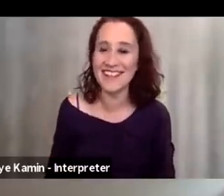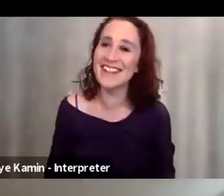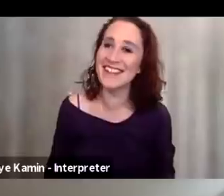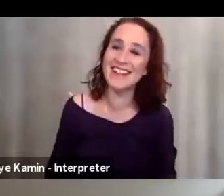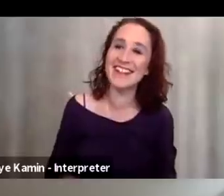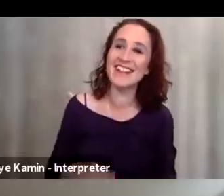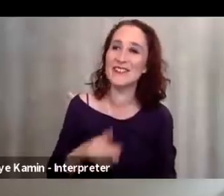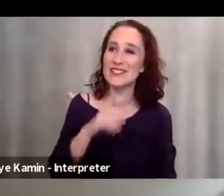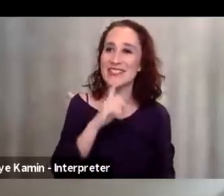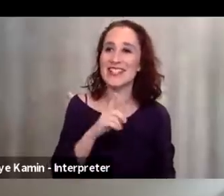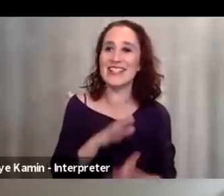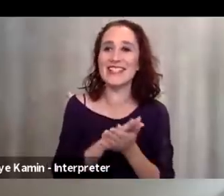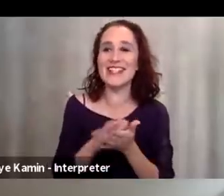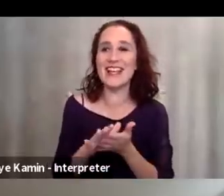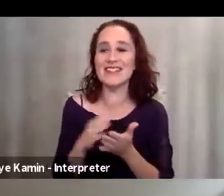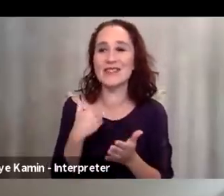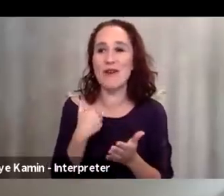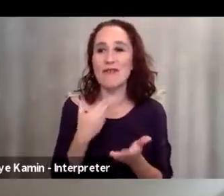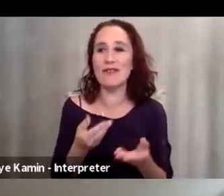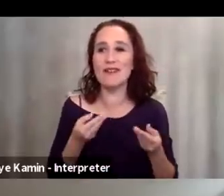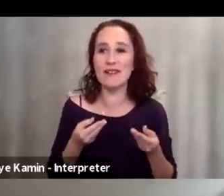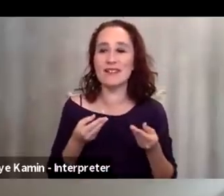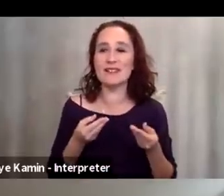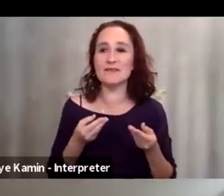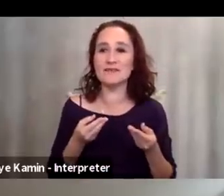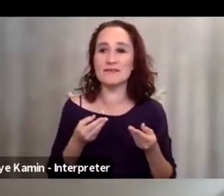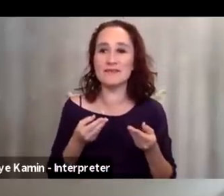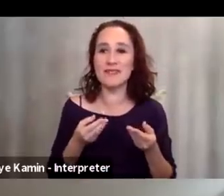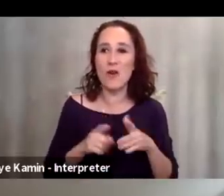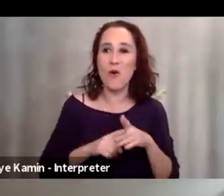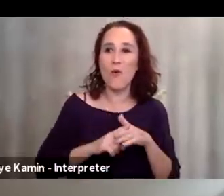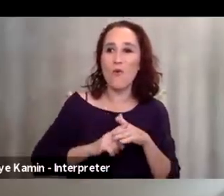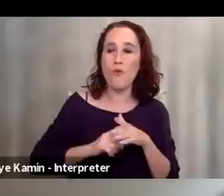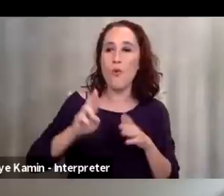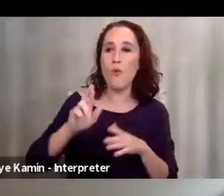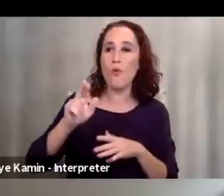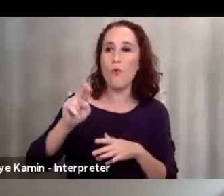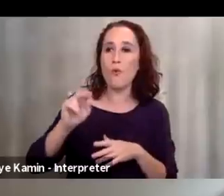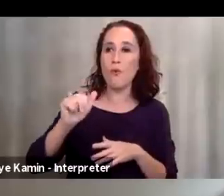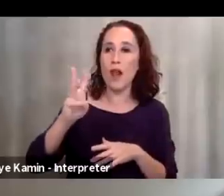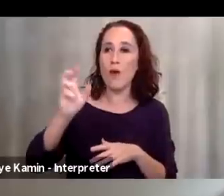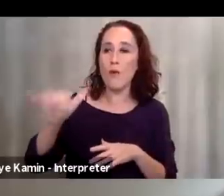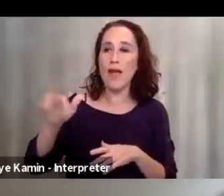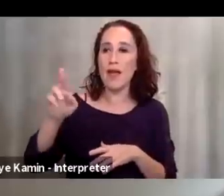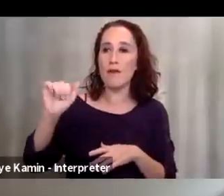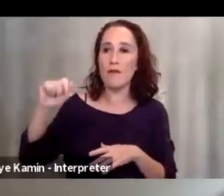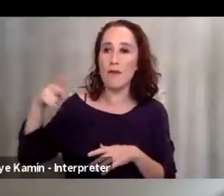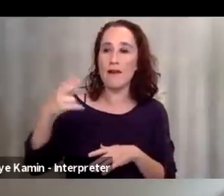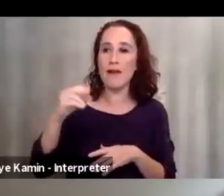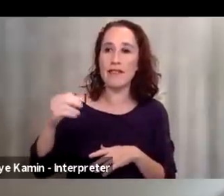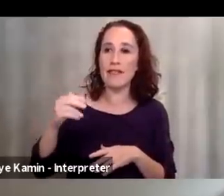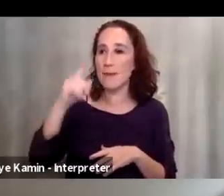nice to have Runaway Ralph, and then like The Mouse and the Motorcycle was just pure